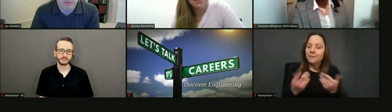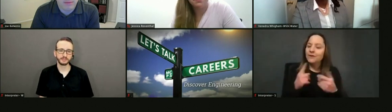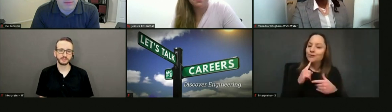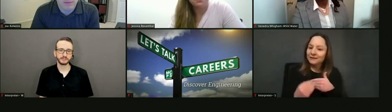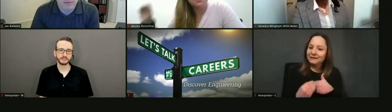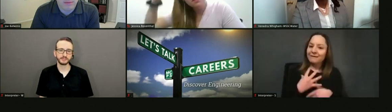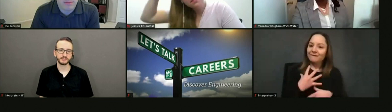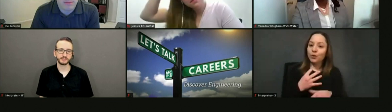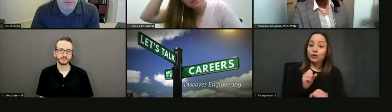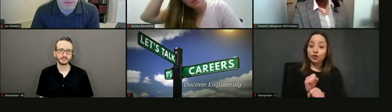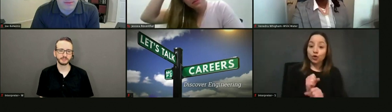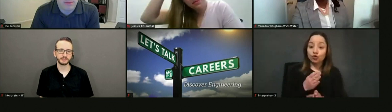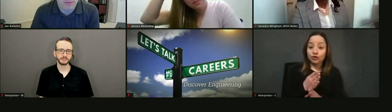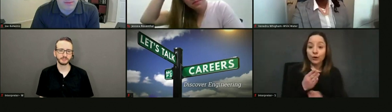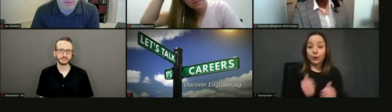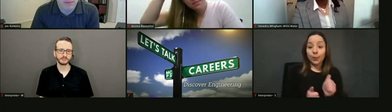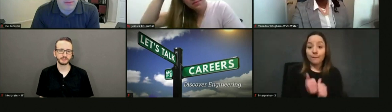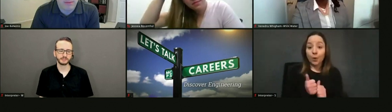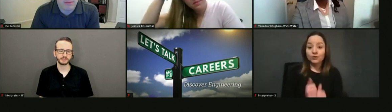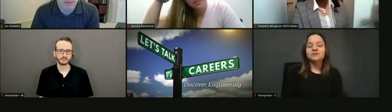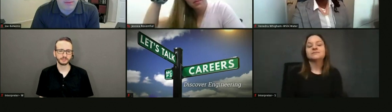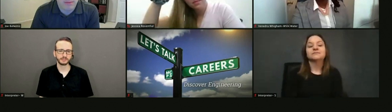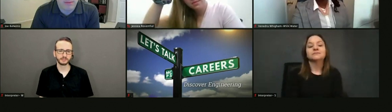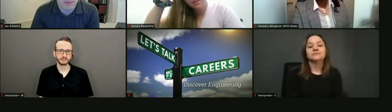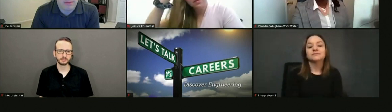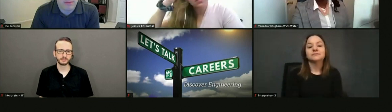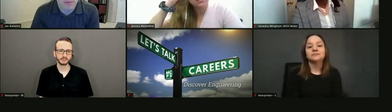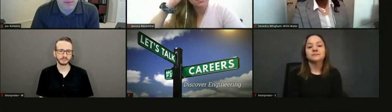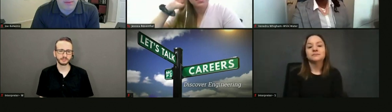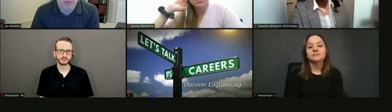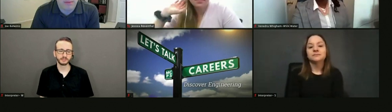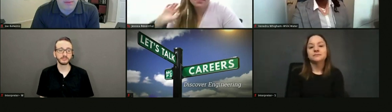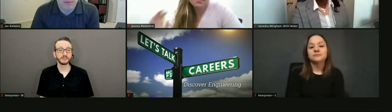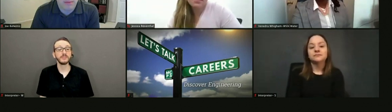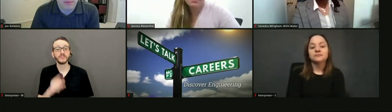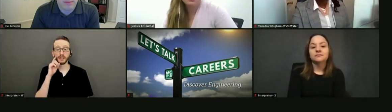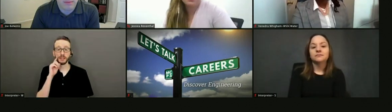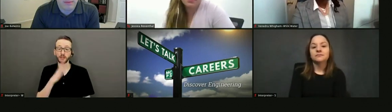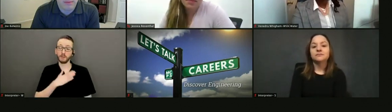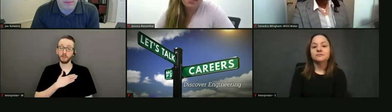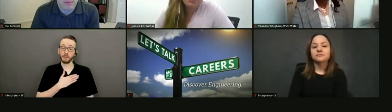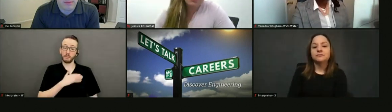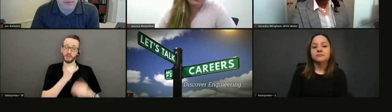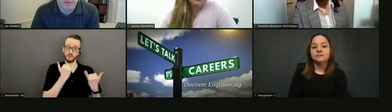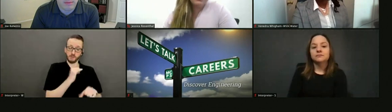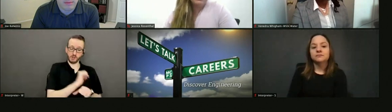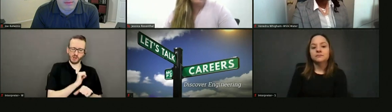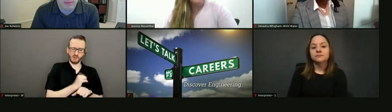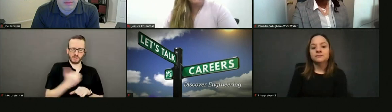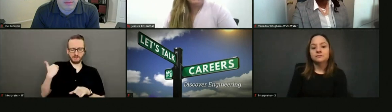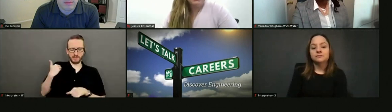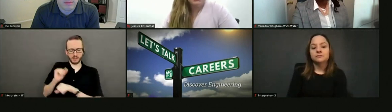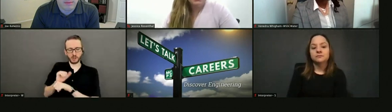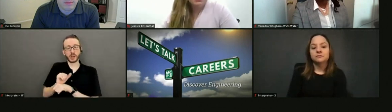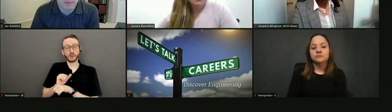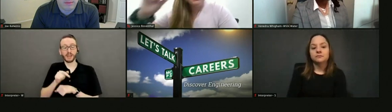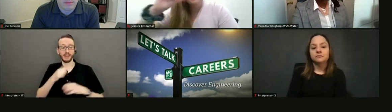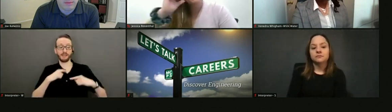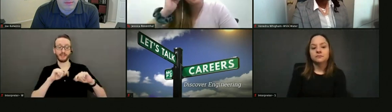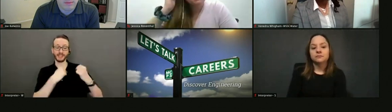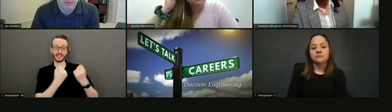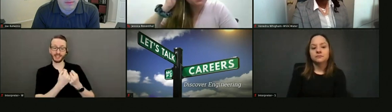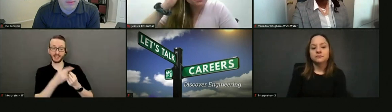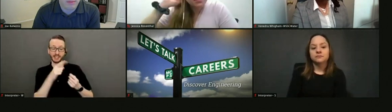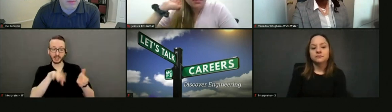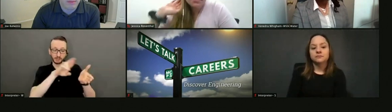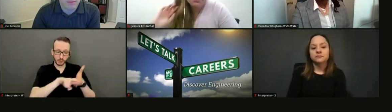the most? I think some combination of my current role and my last role, where I get to lead a team of people doing